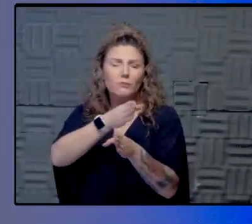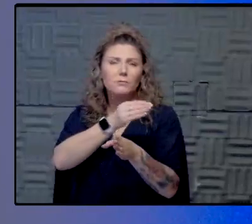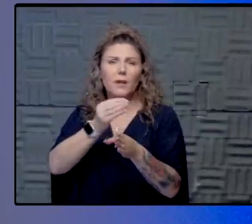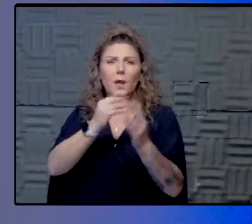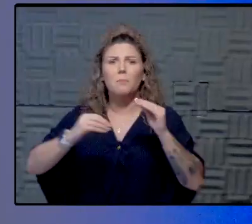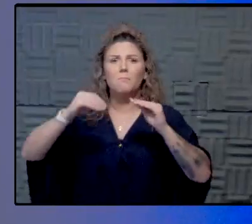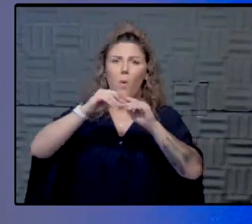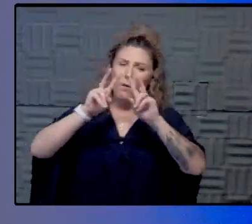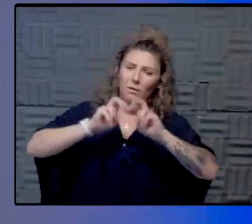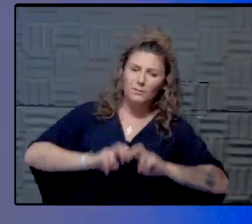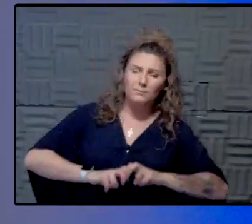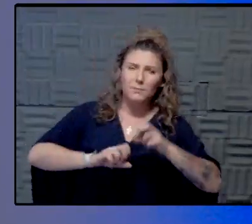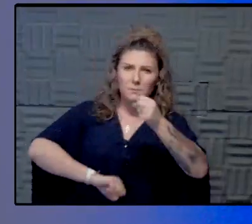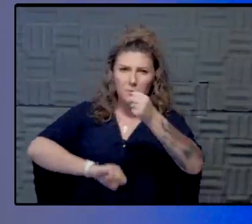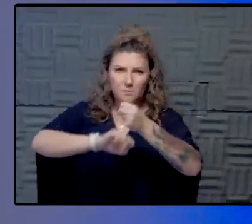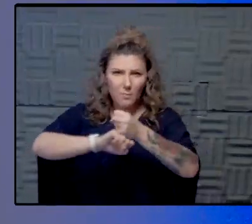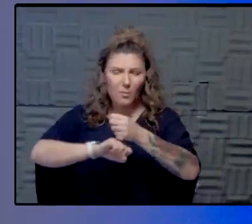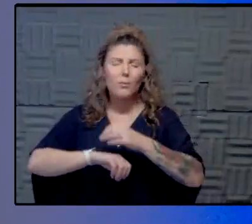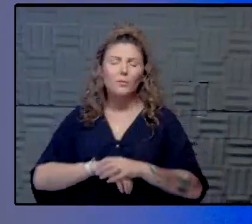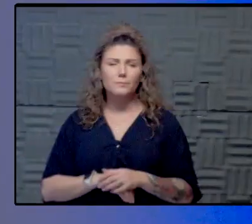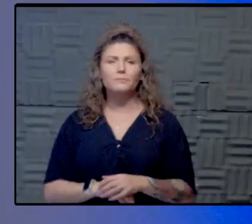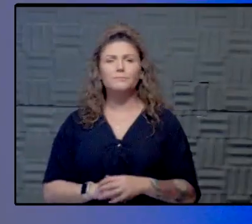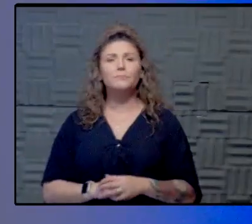further assessment and support.